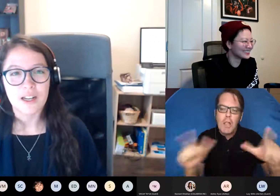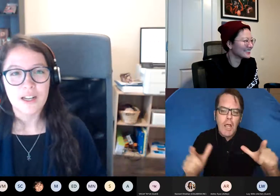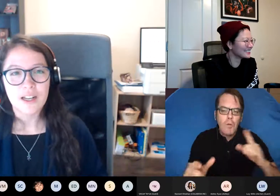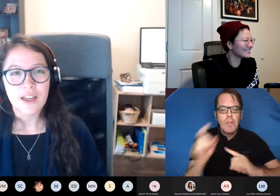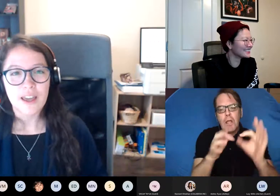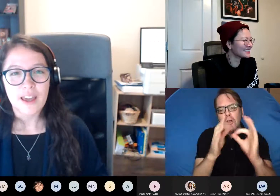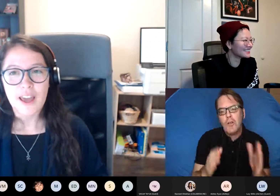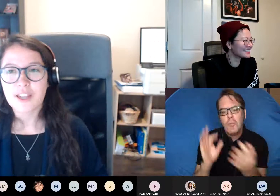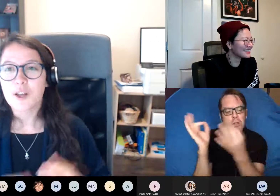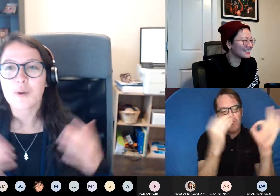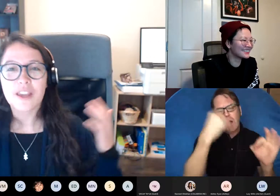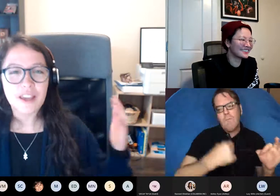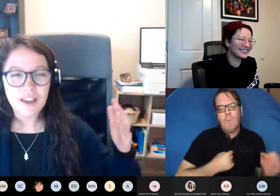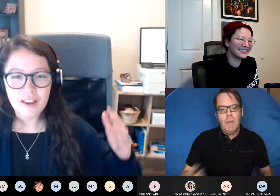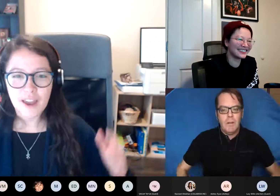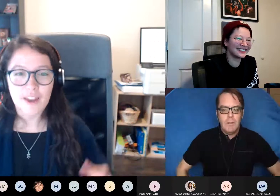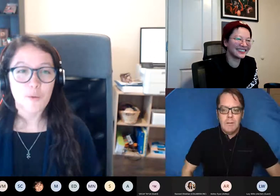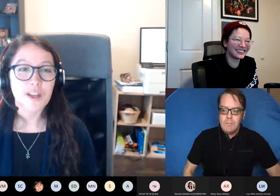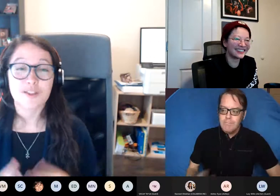me. And, you know,